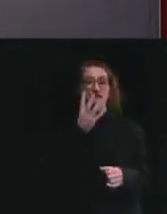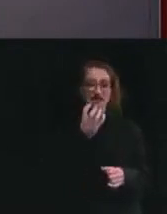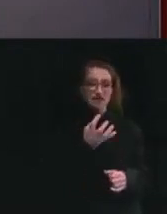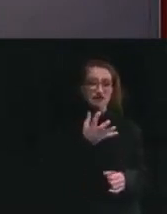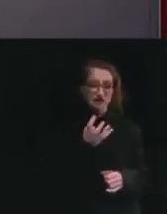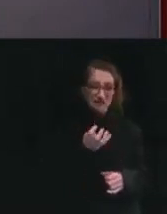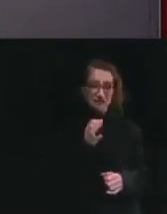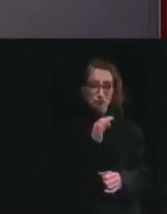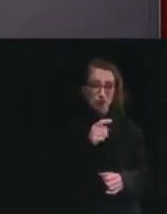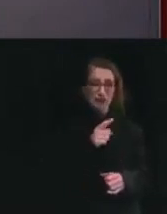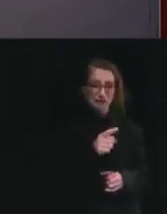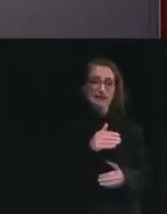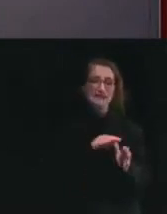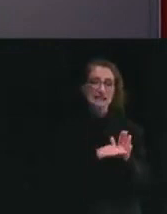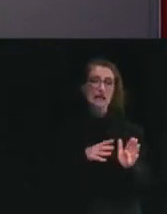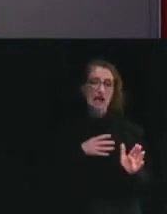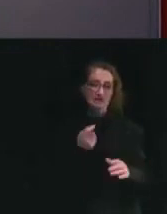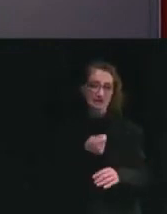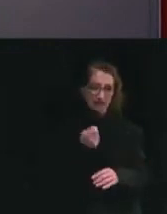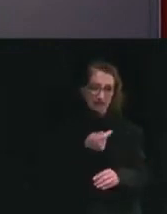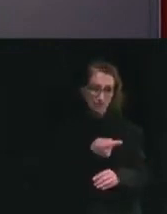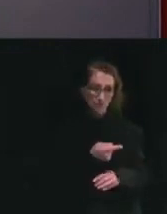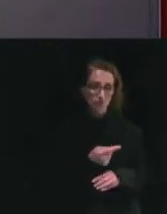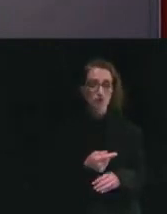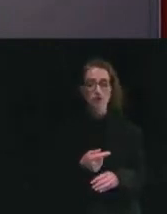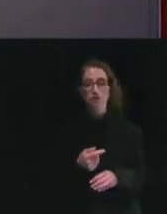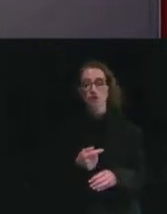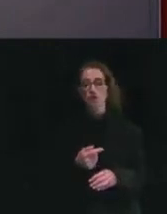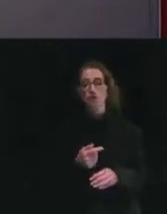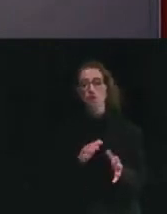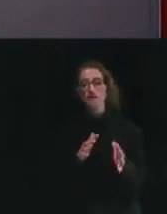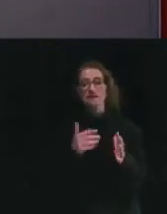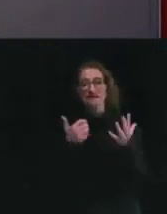54% enjoy legal insurance protection,